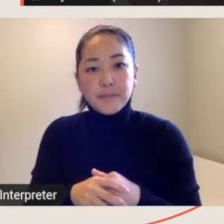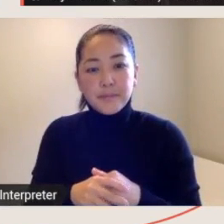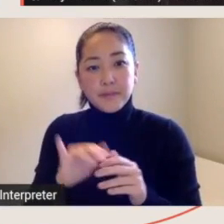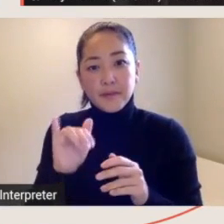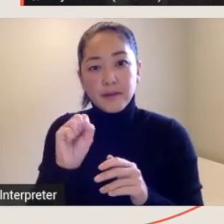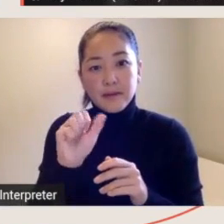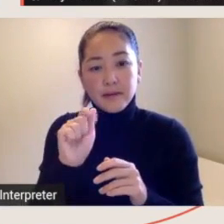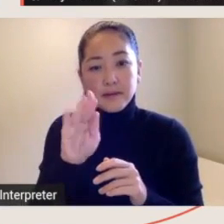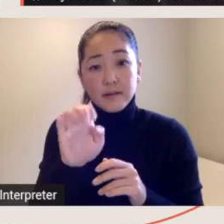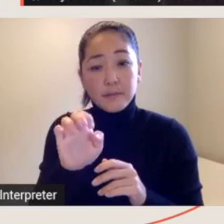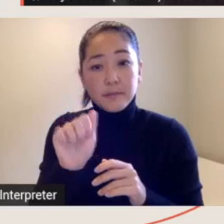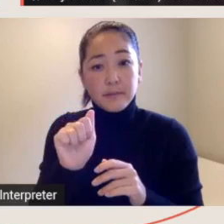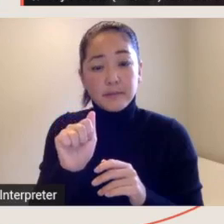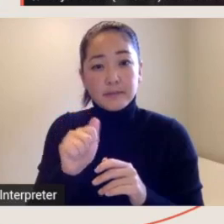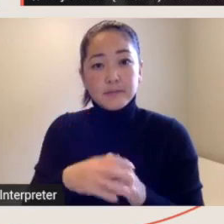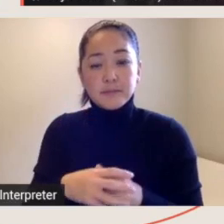Isabella, maybe we'll go to you next.